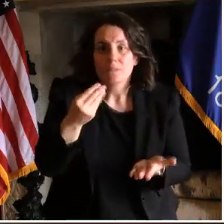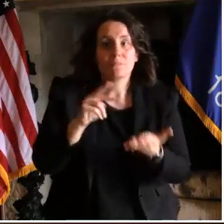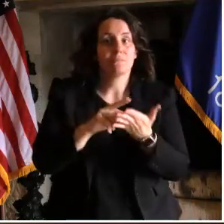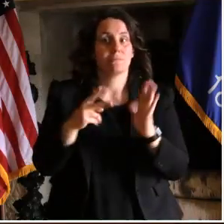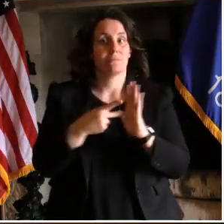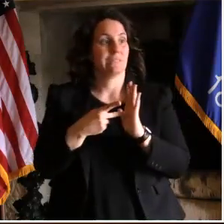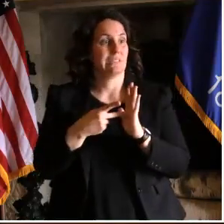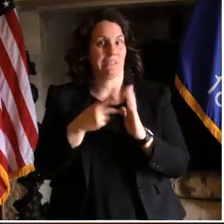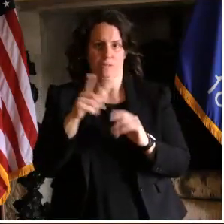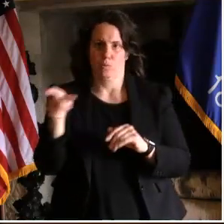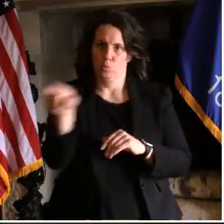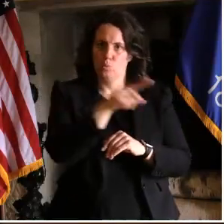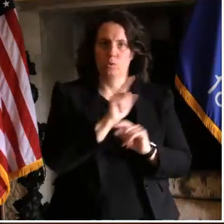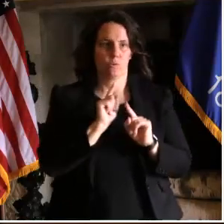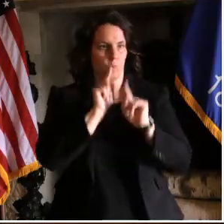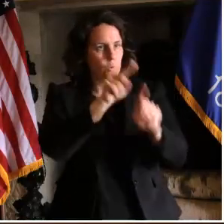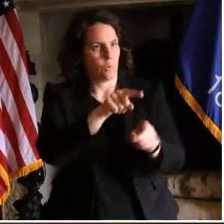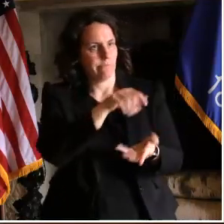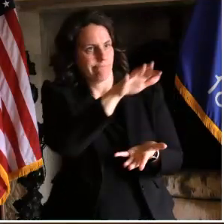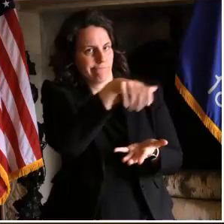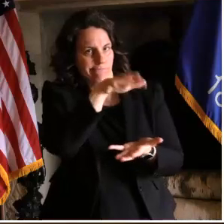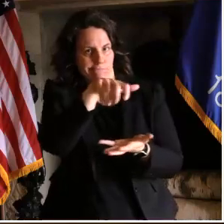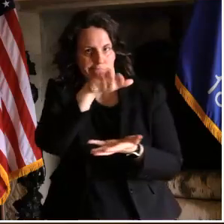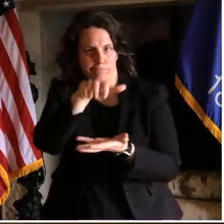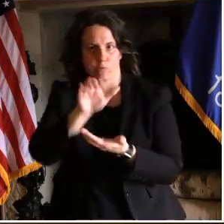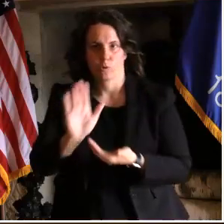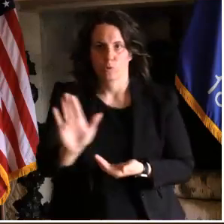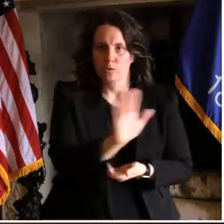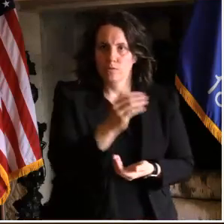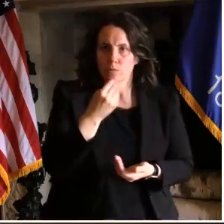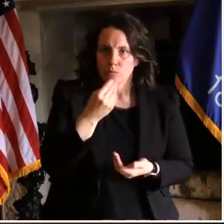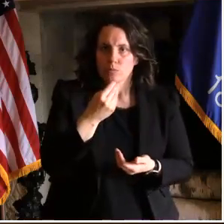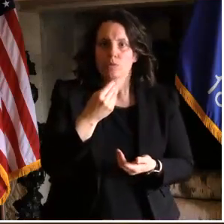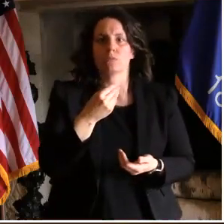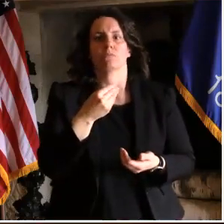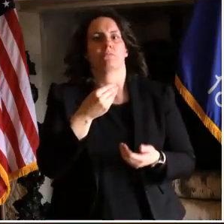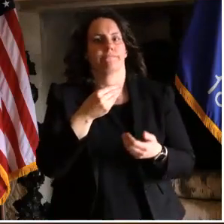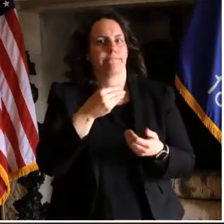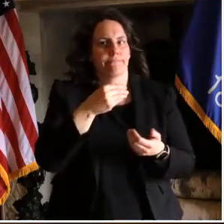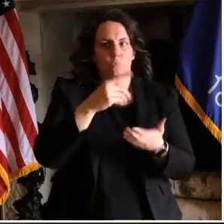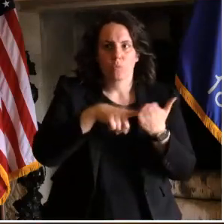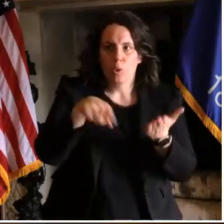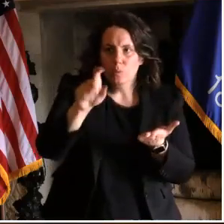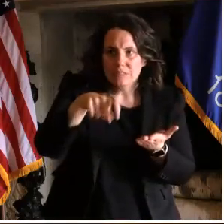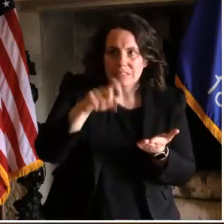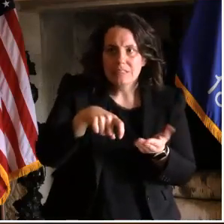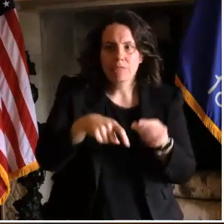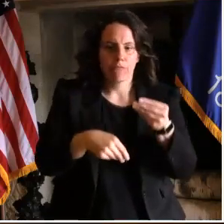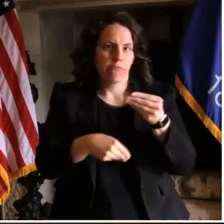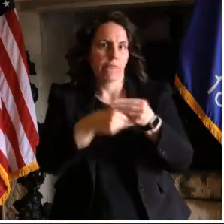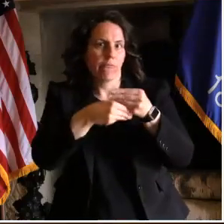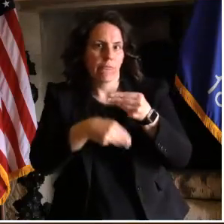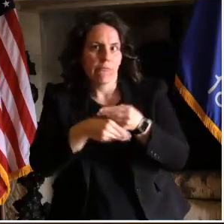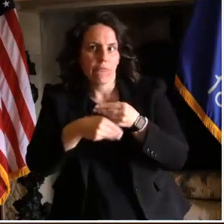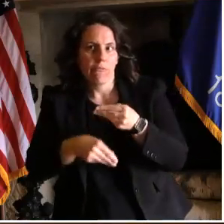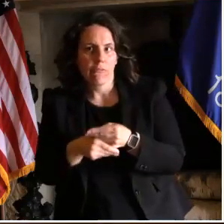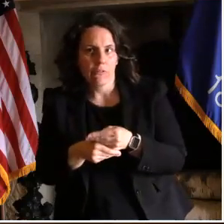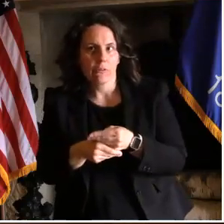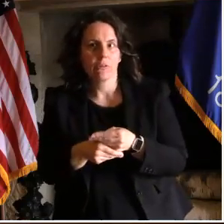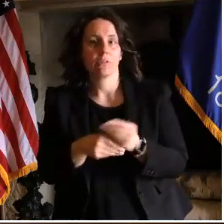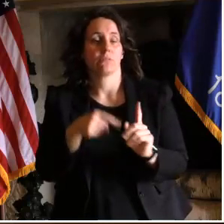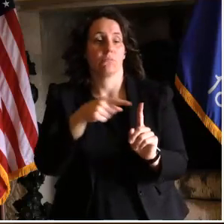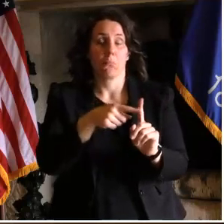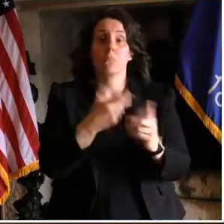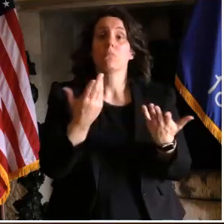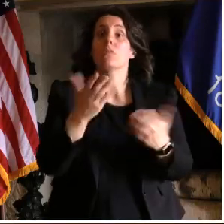need to explore and stand up additional opportunities for delivery of groceries. But